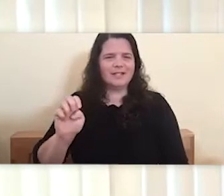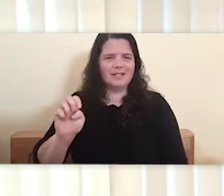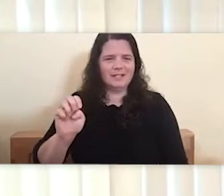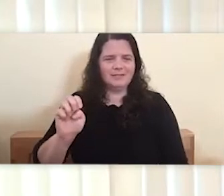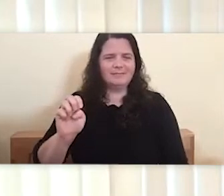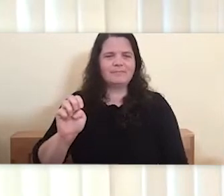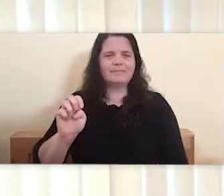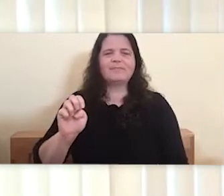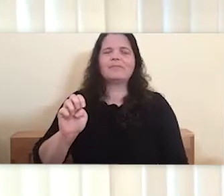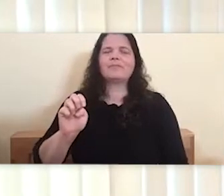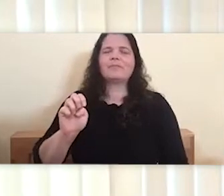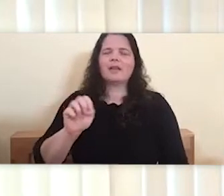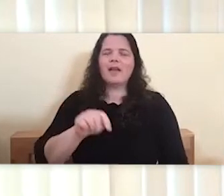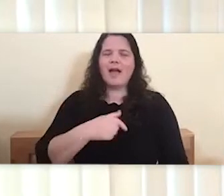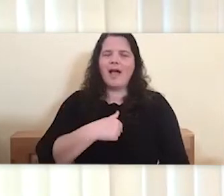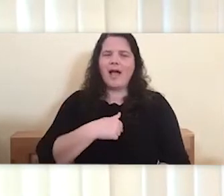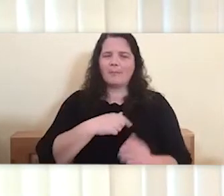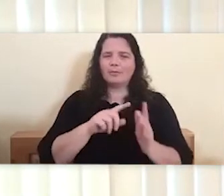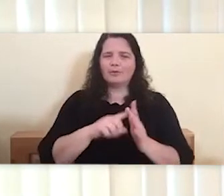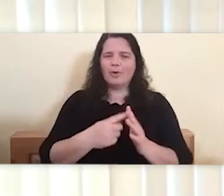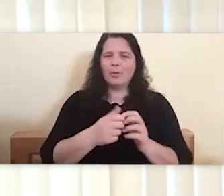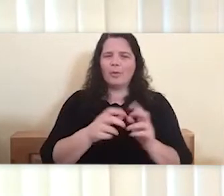her book,